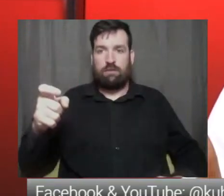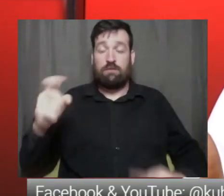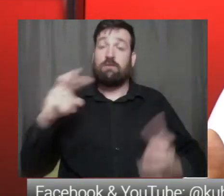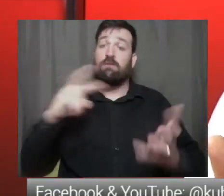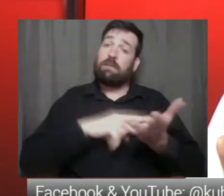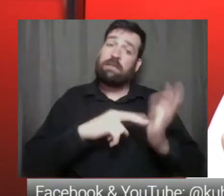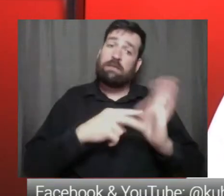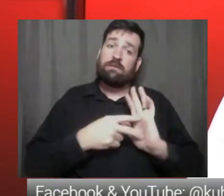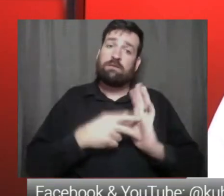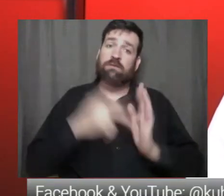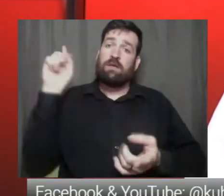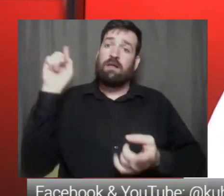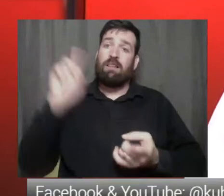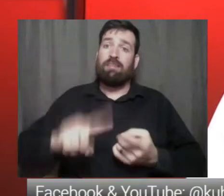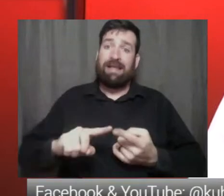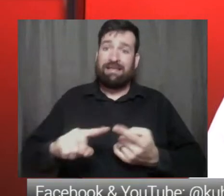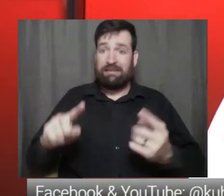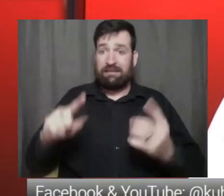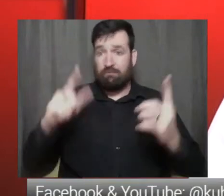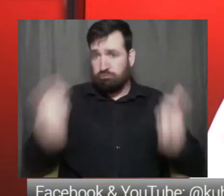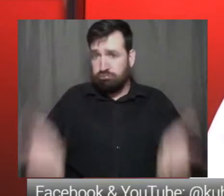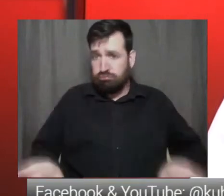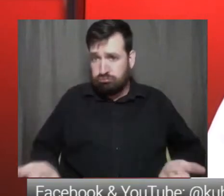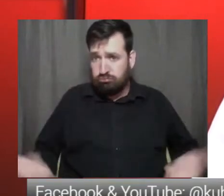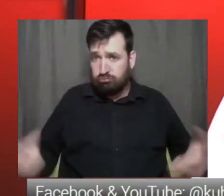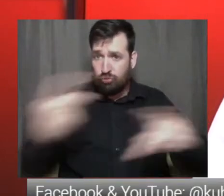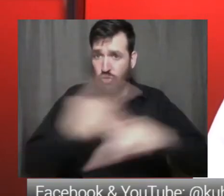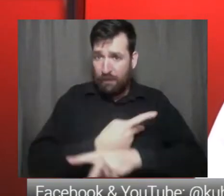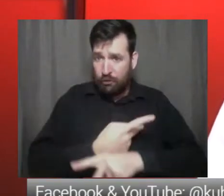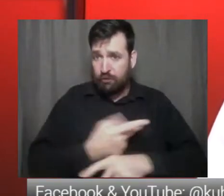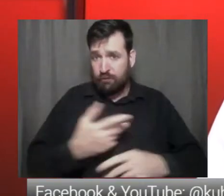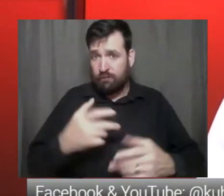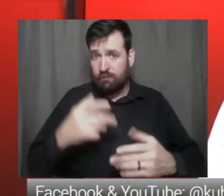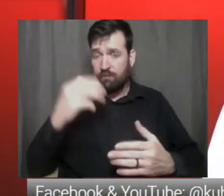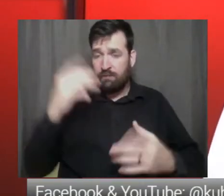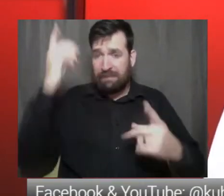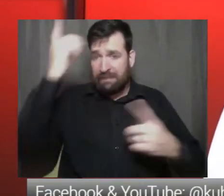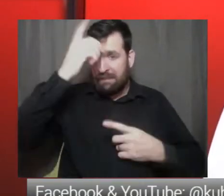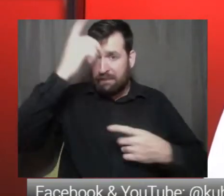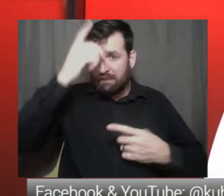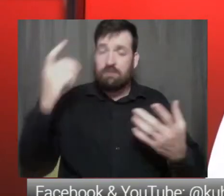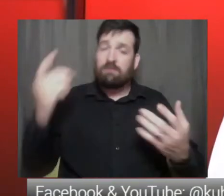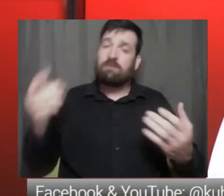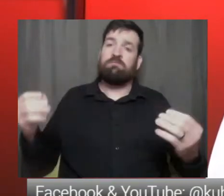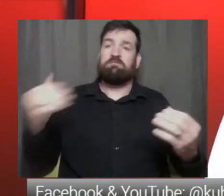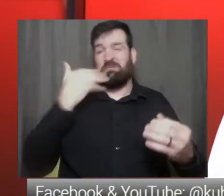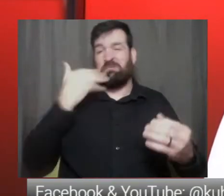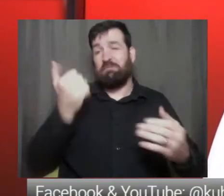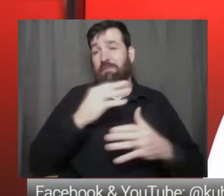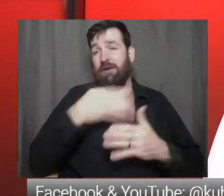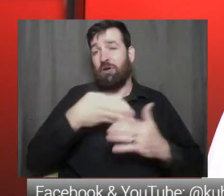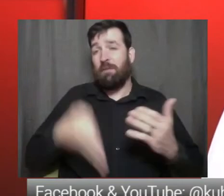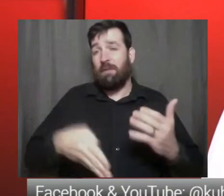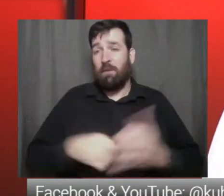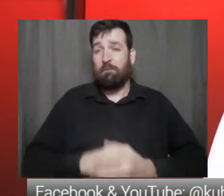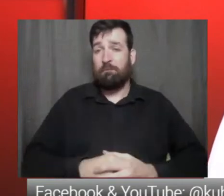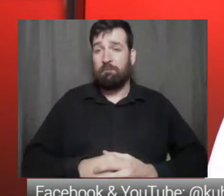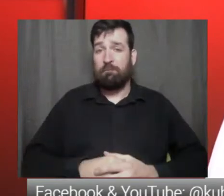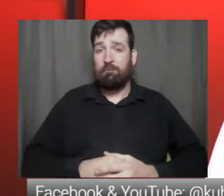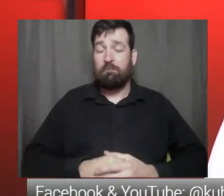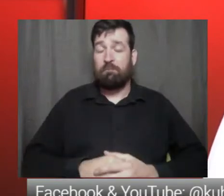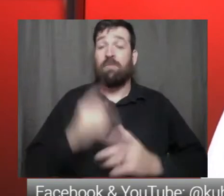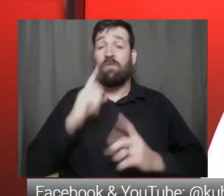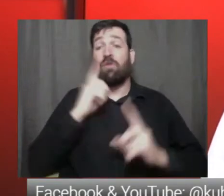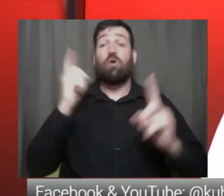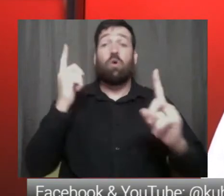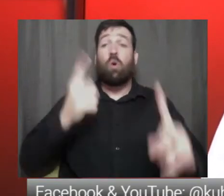less progression of disease and gives opportunity for better outcomes for treatment. And the goal with treatment is, number one,